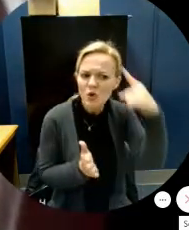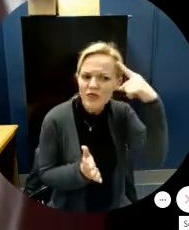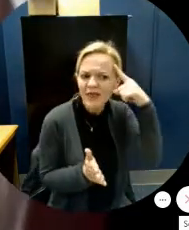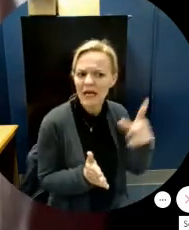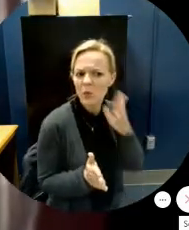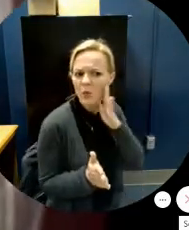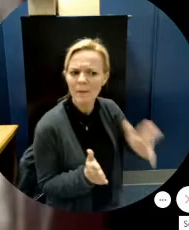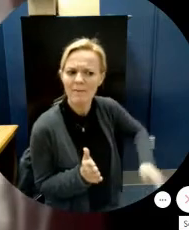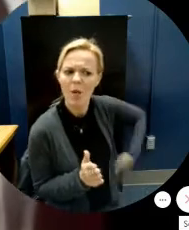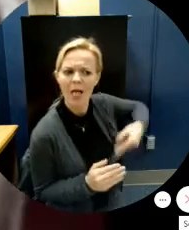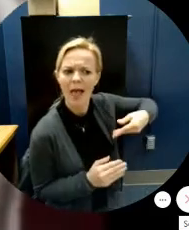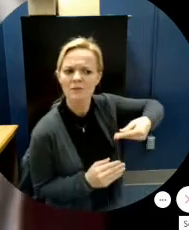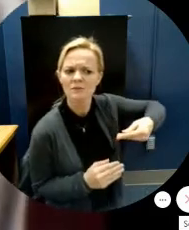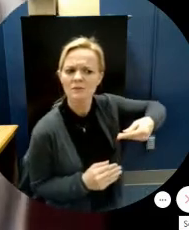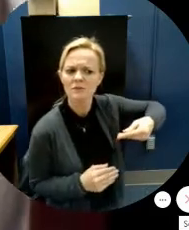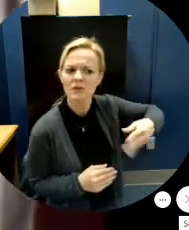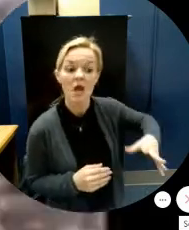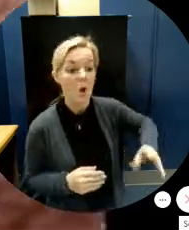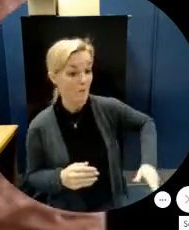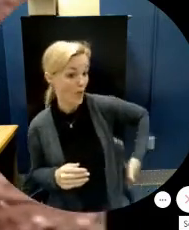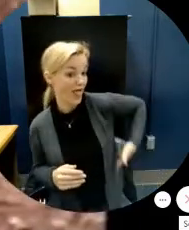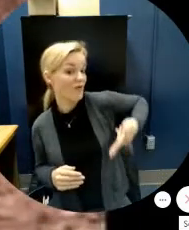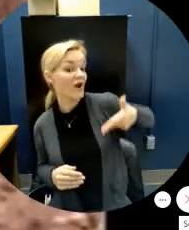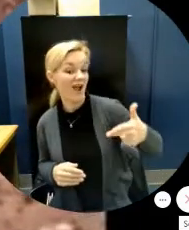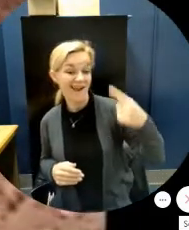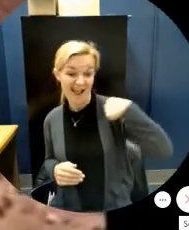out? Well, I thought he was pointing out a gun.